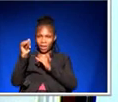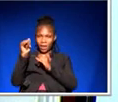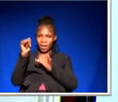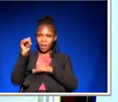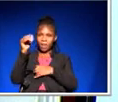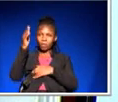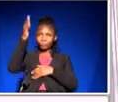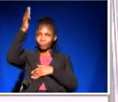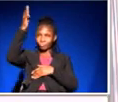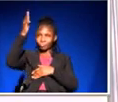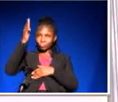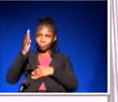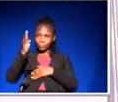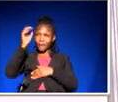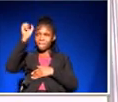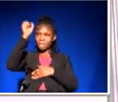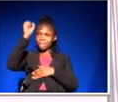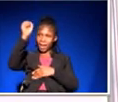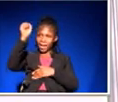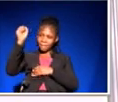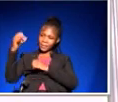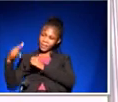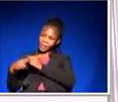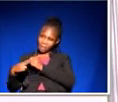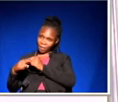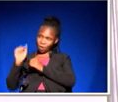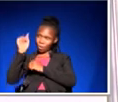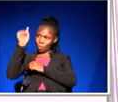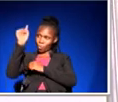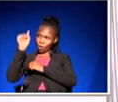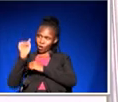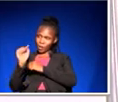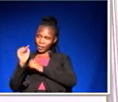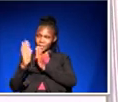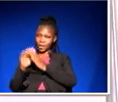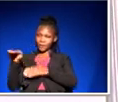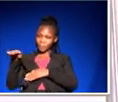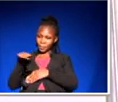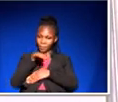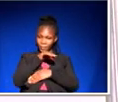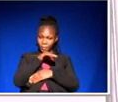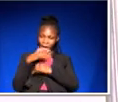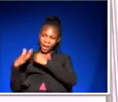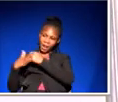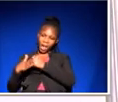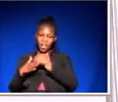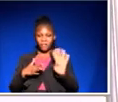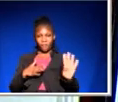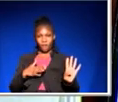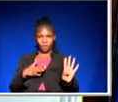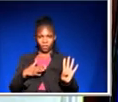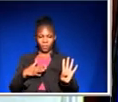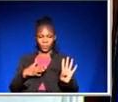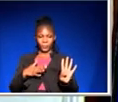through the points 5, 7 and 9, 4.